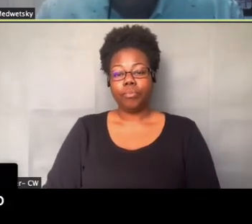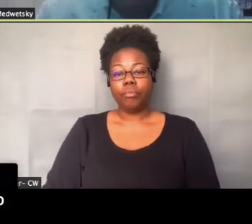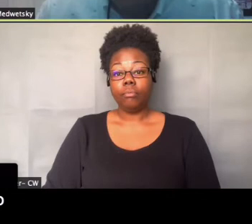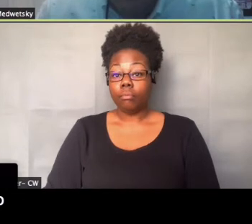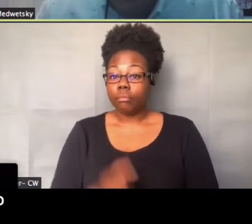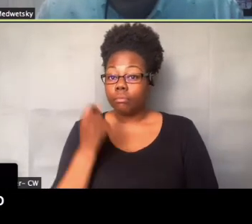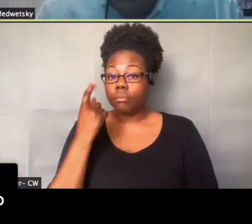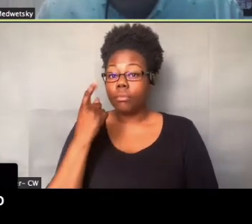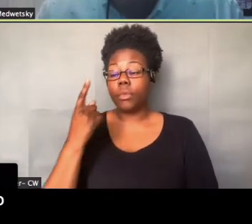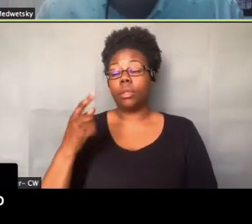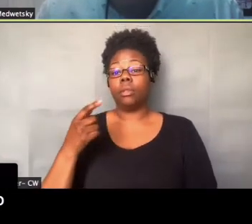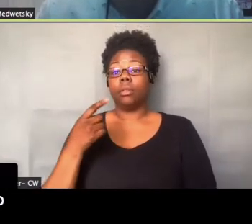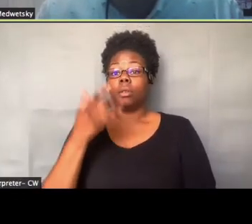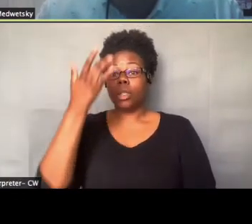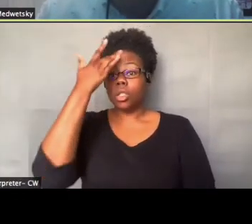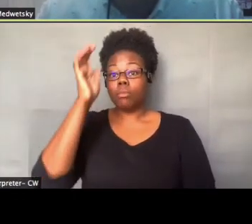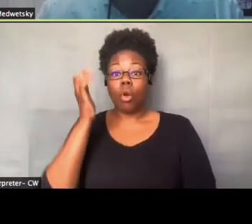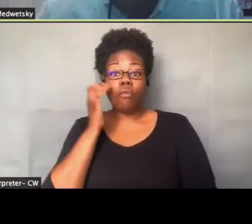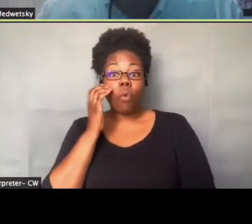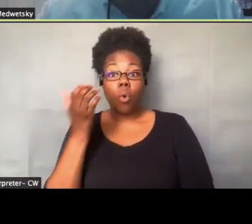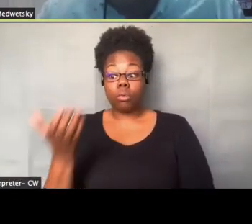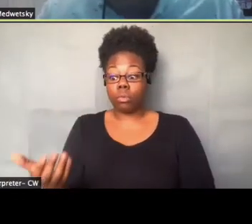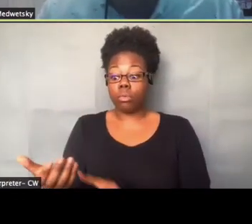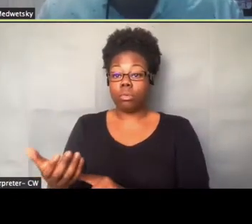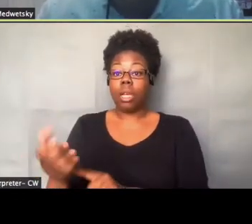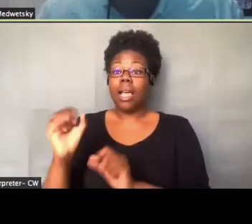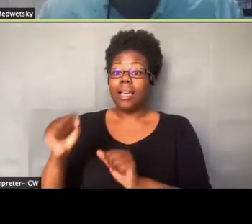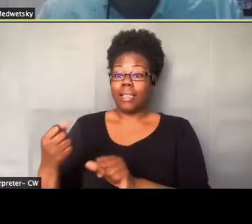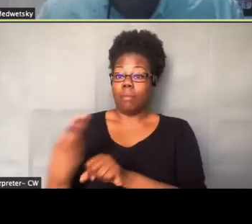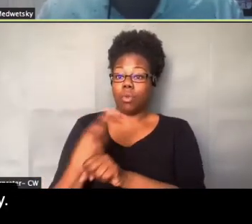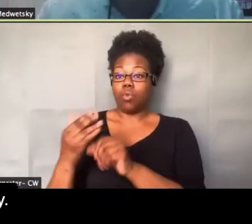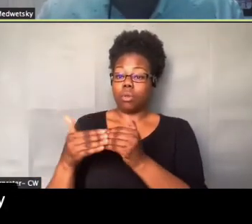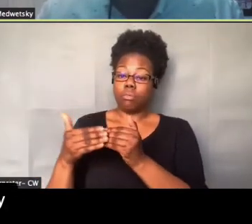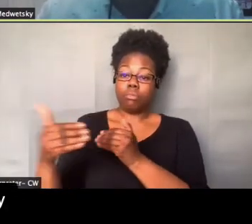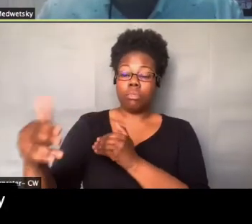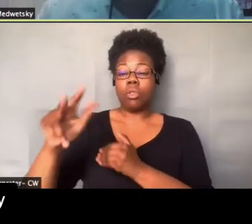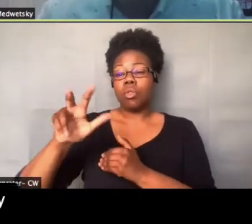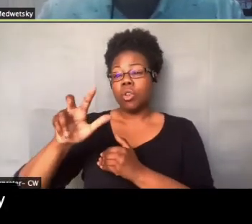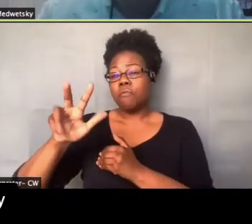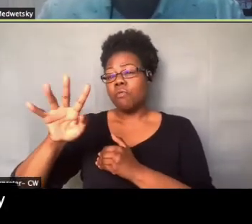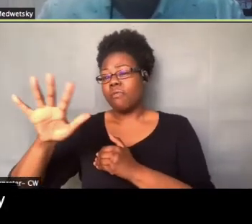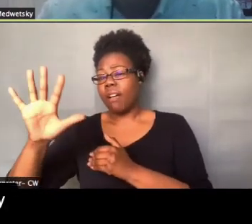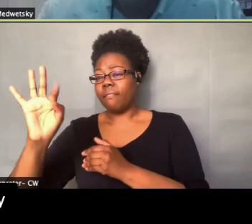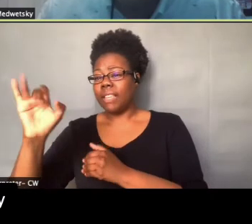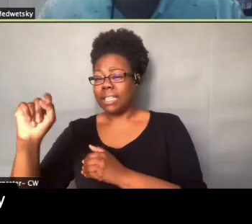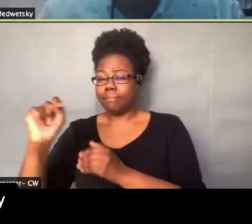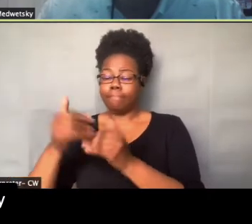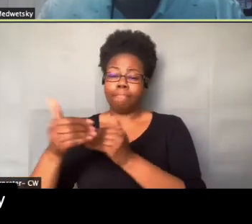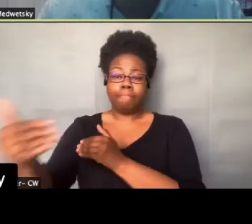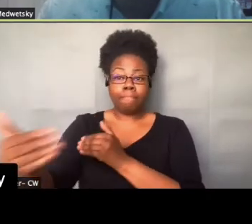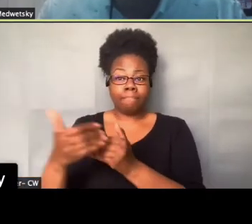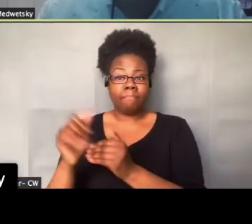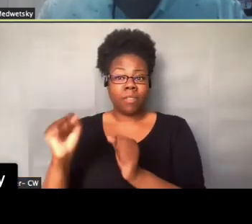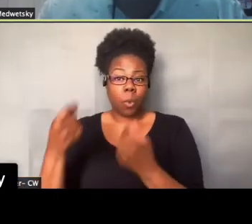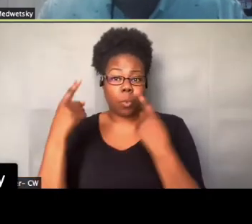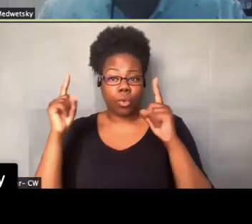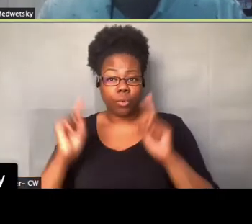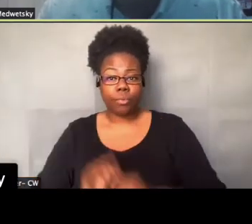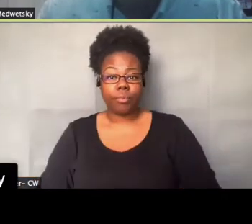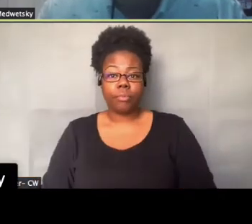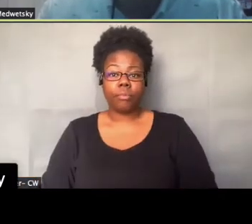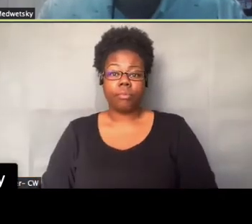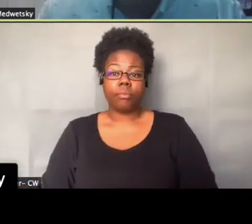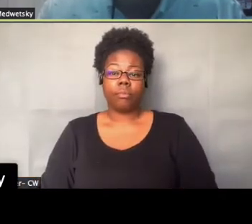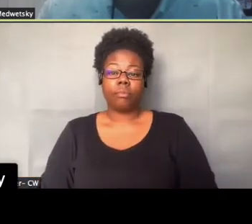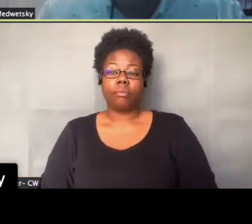away. And the microphone can be used, however, only on iPhone. And I don't know why that would be the case. But there are other mics, I'm